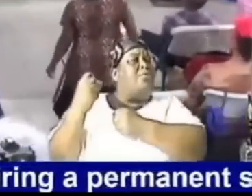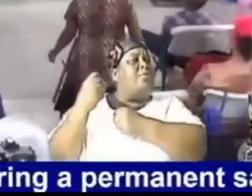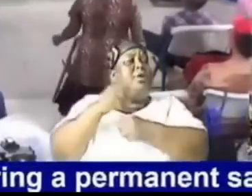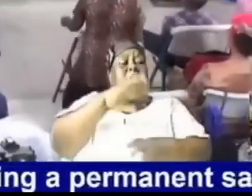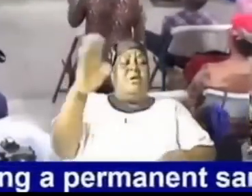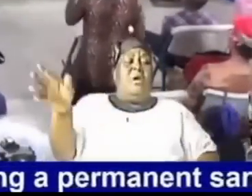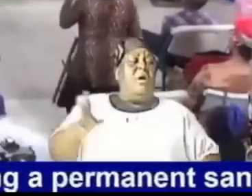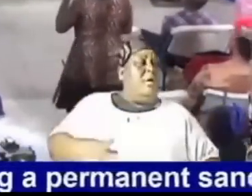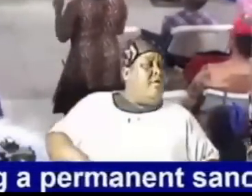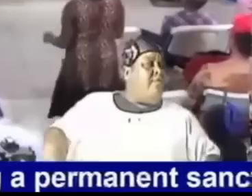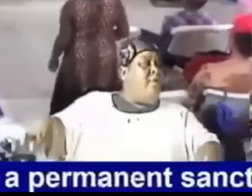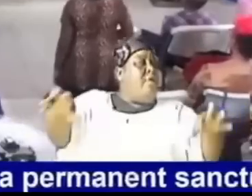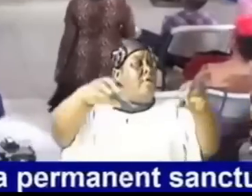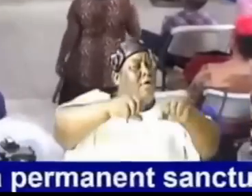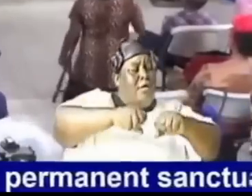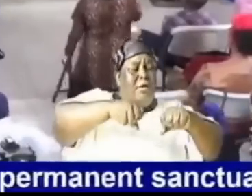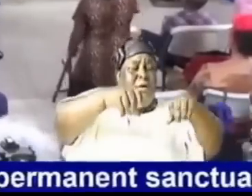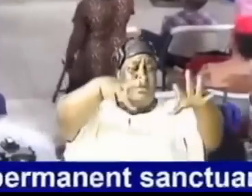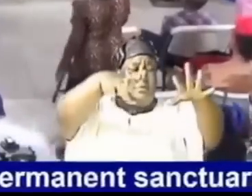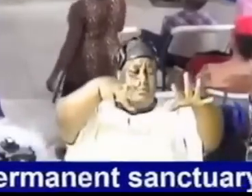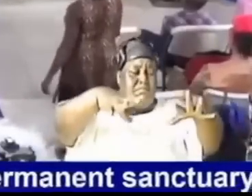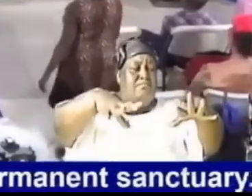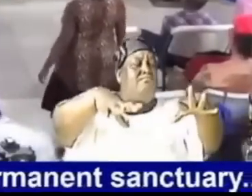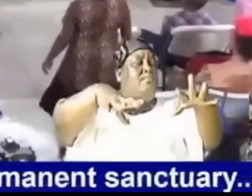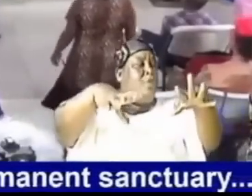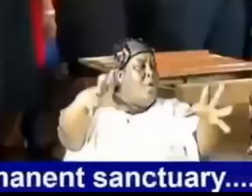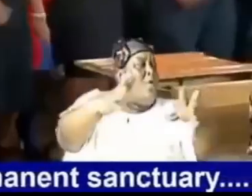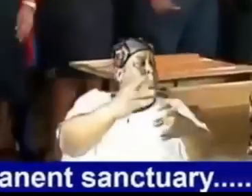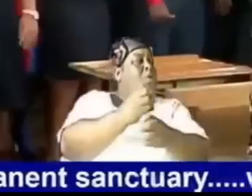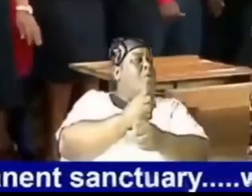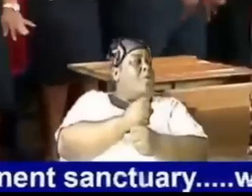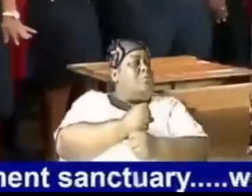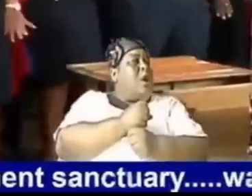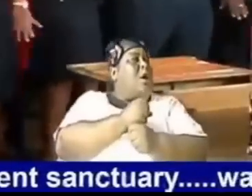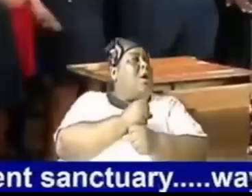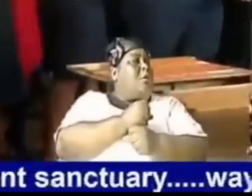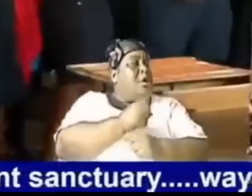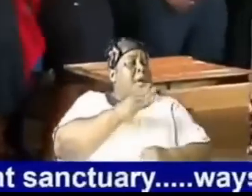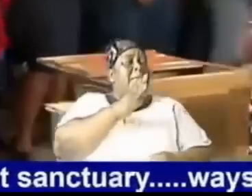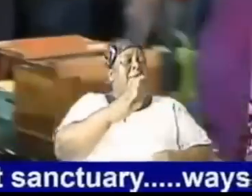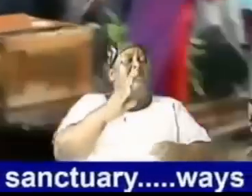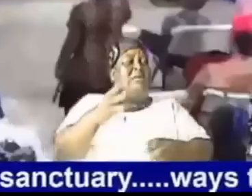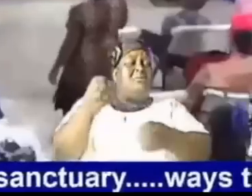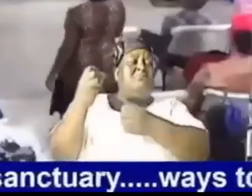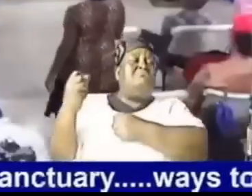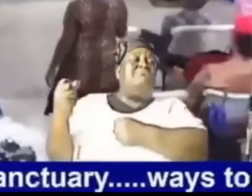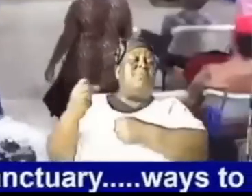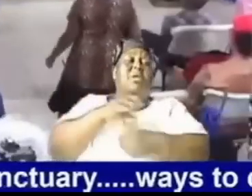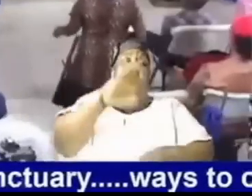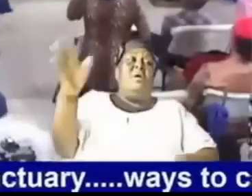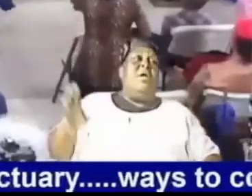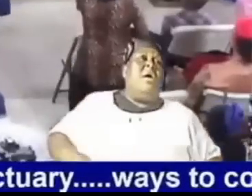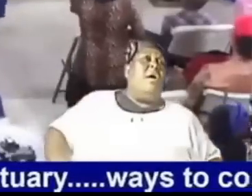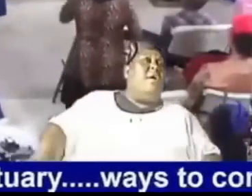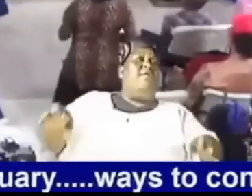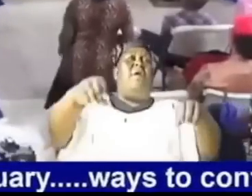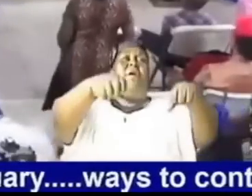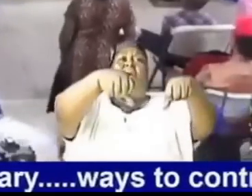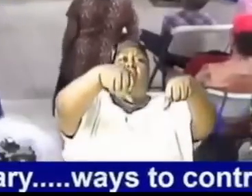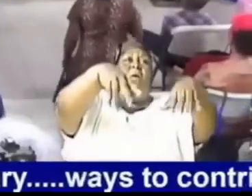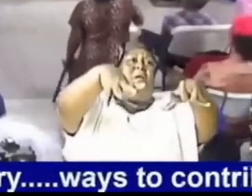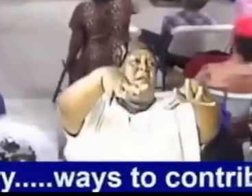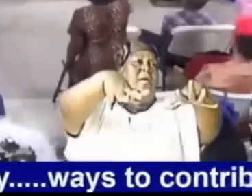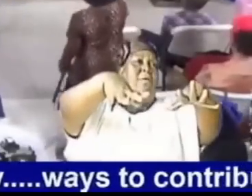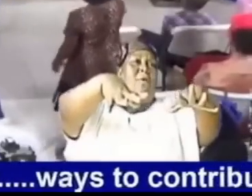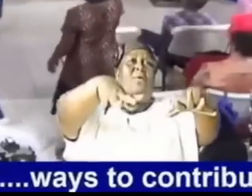Chapel, Faith Apostolic Ministries present Manifest 2023, a musical celebration.